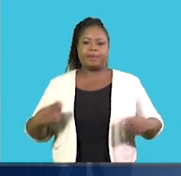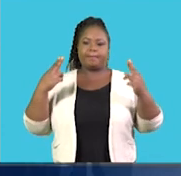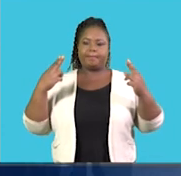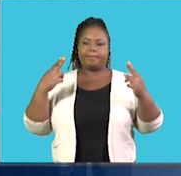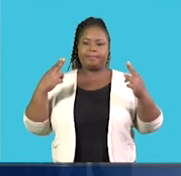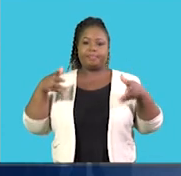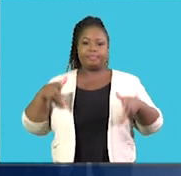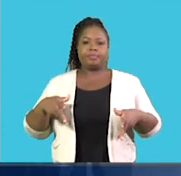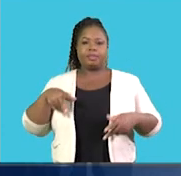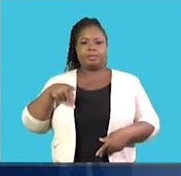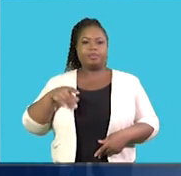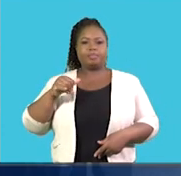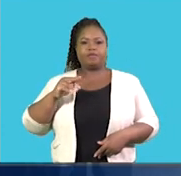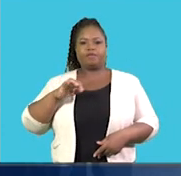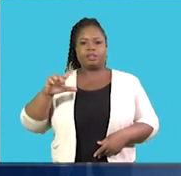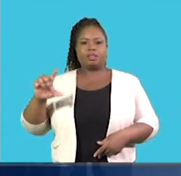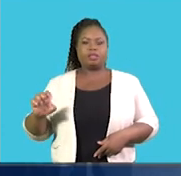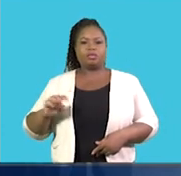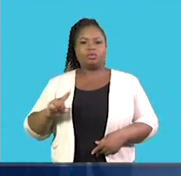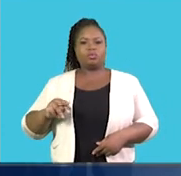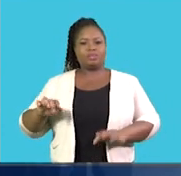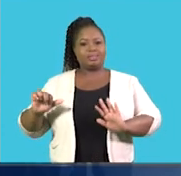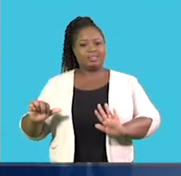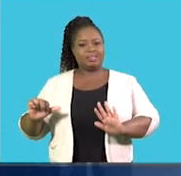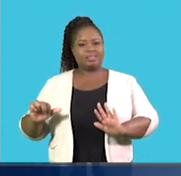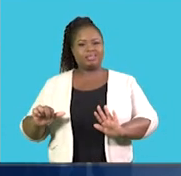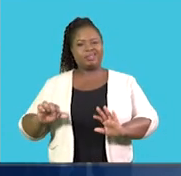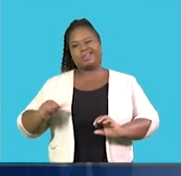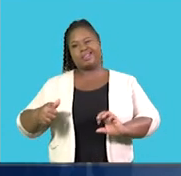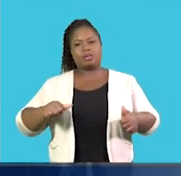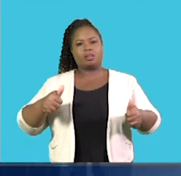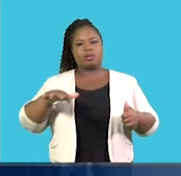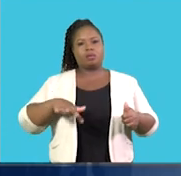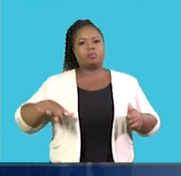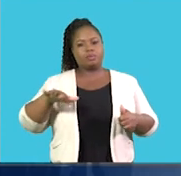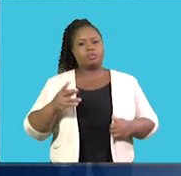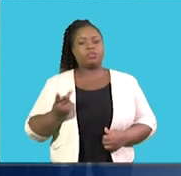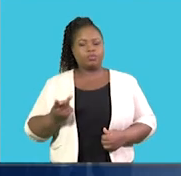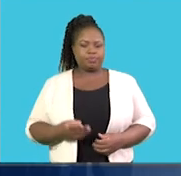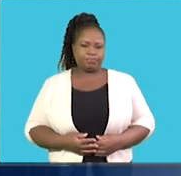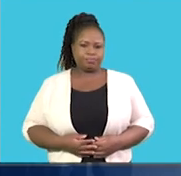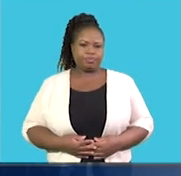electricity ya la ePimville zone 6 na maya mazulu. So